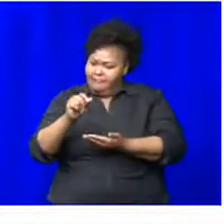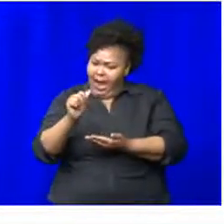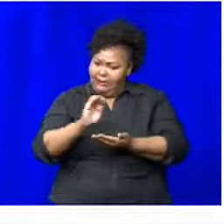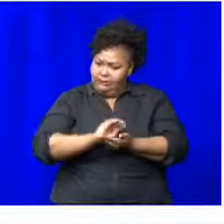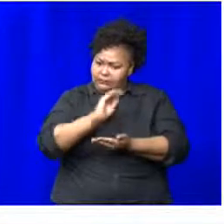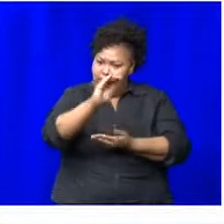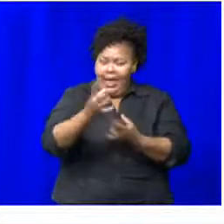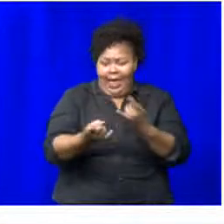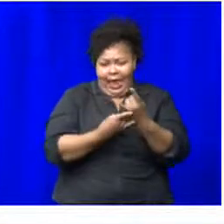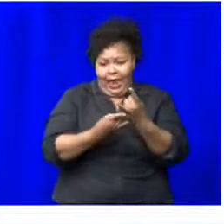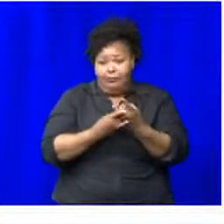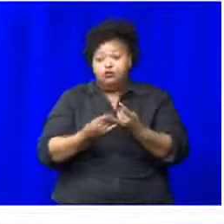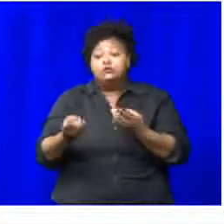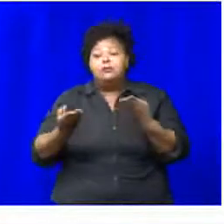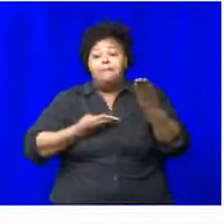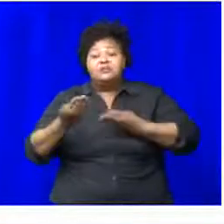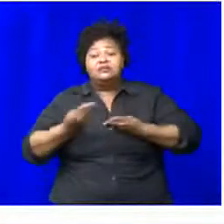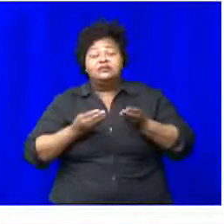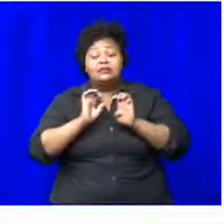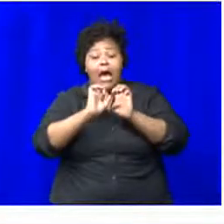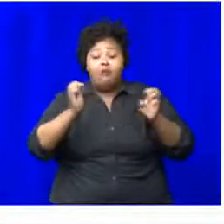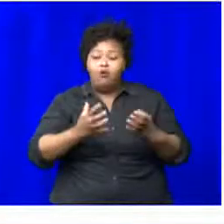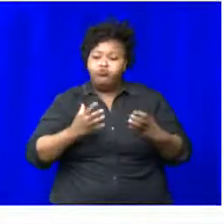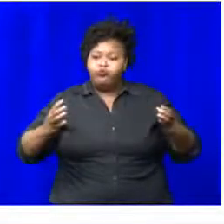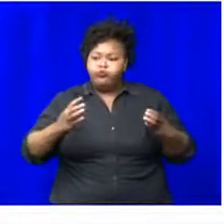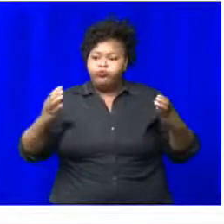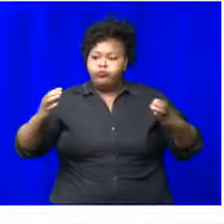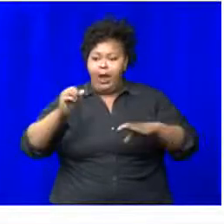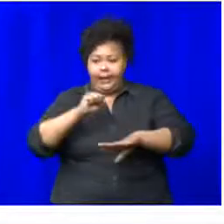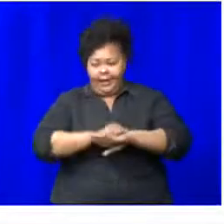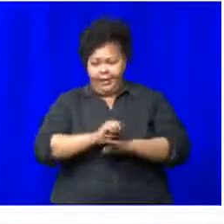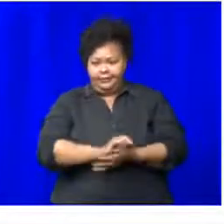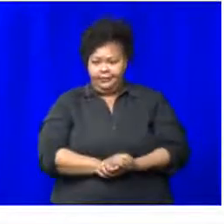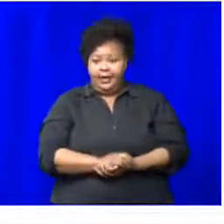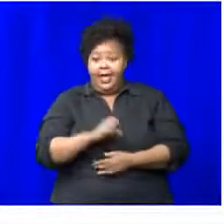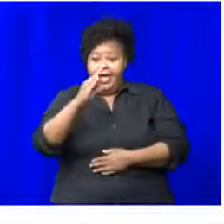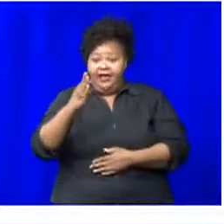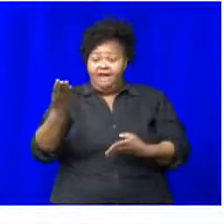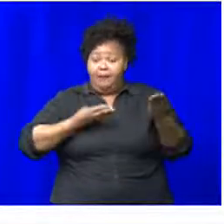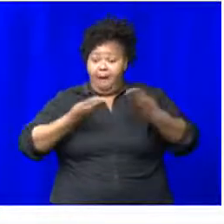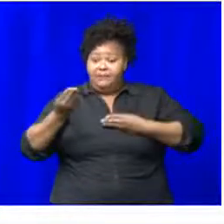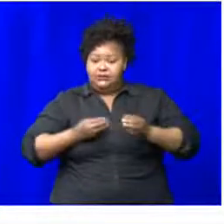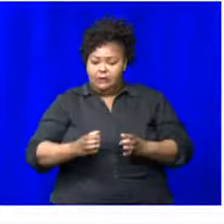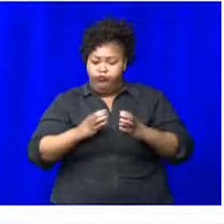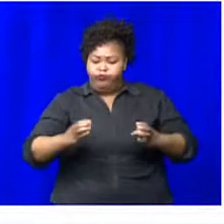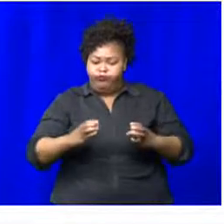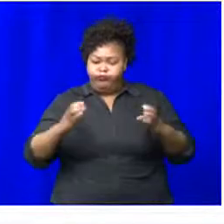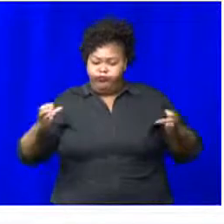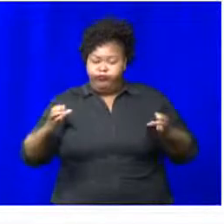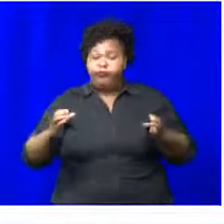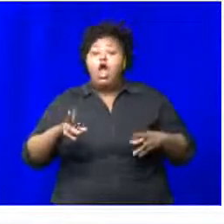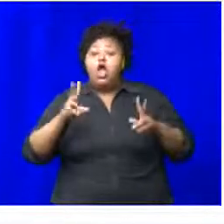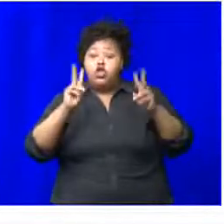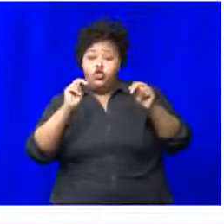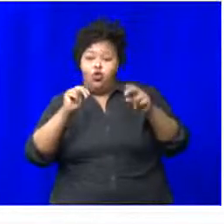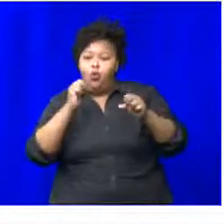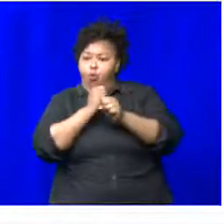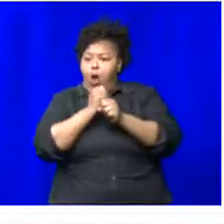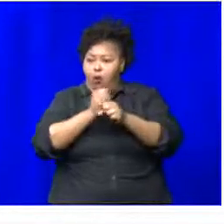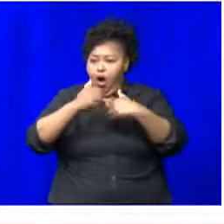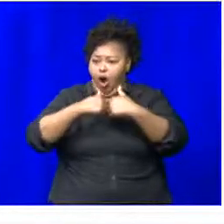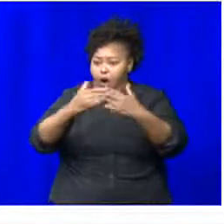businesses. Every surviving and successful business means new jobs and growth of GDP.